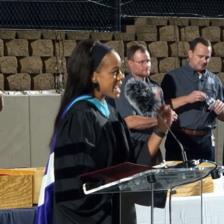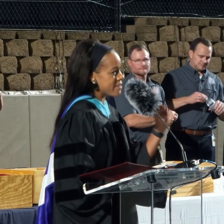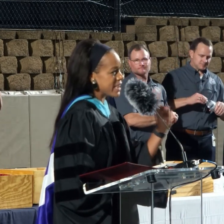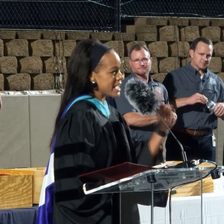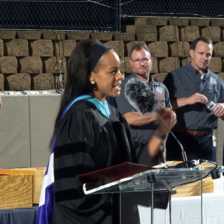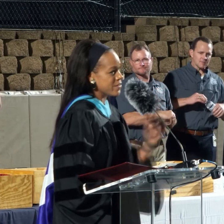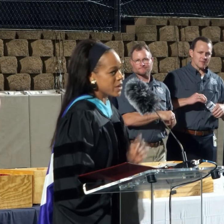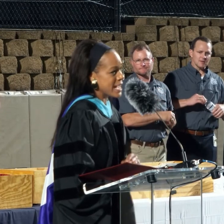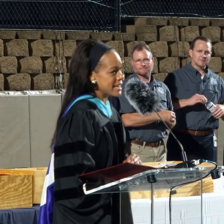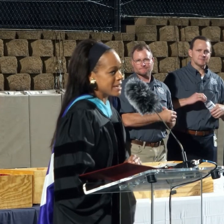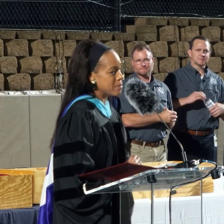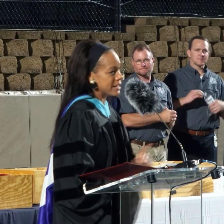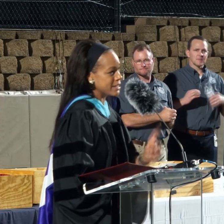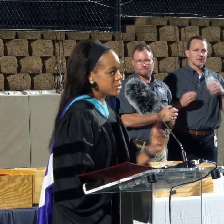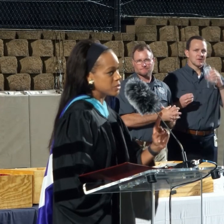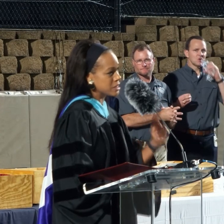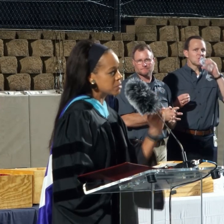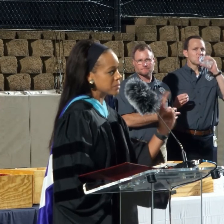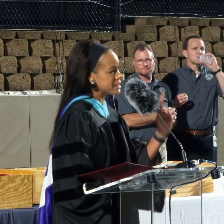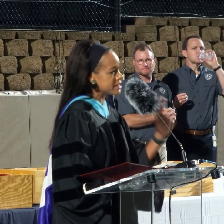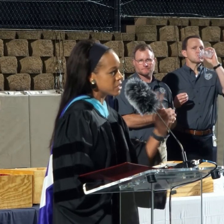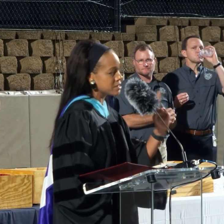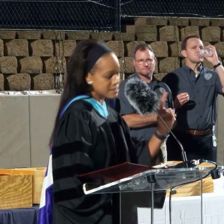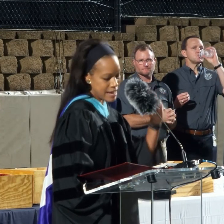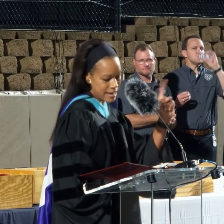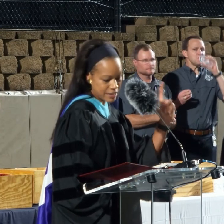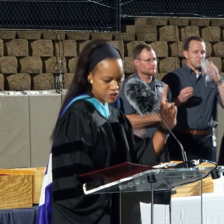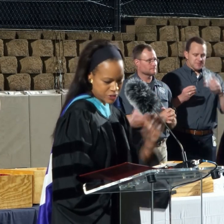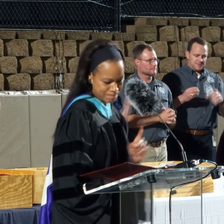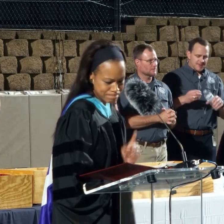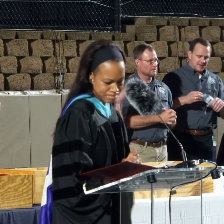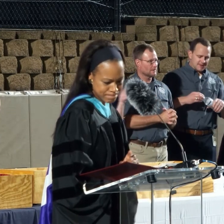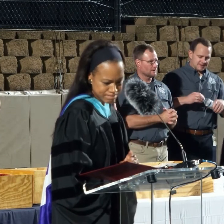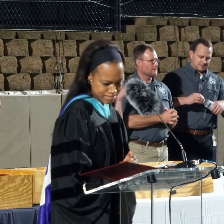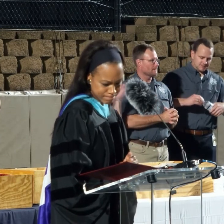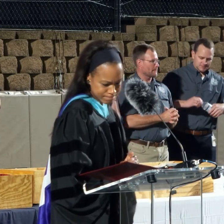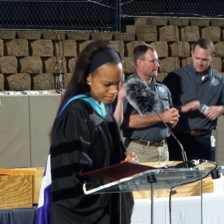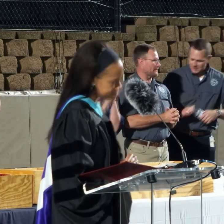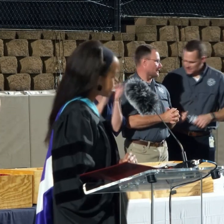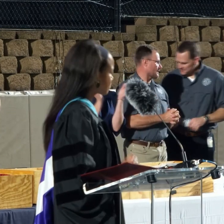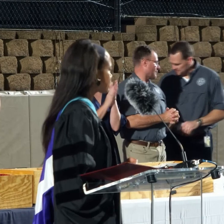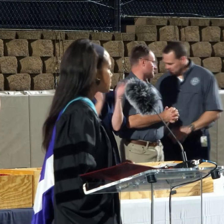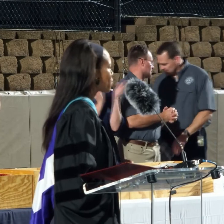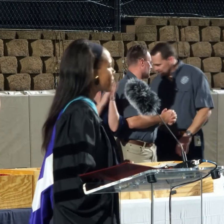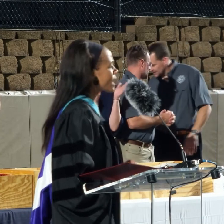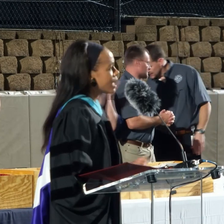never have I ever had anybody do the splits on the stage.